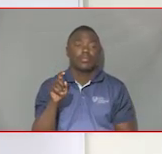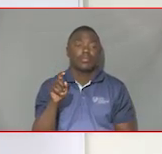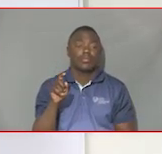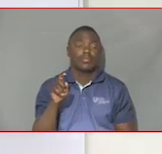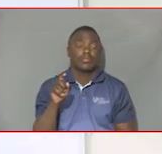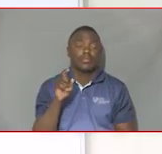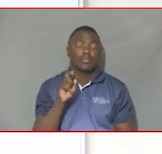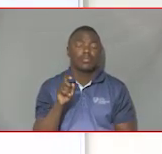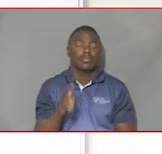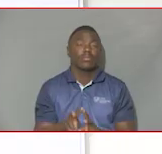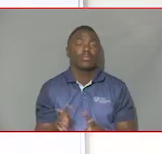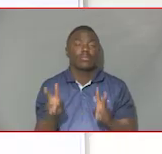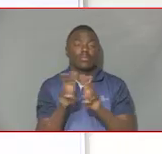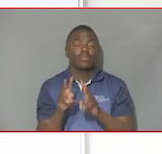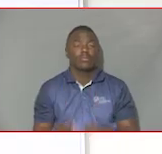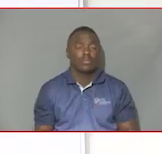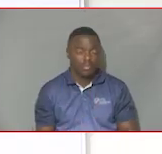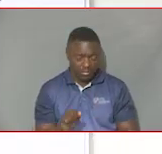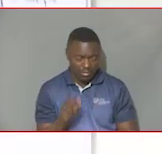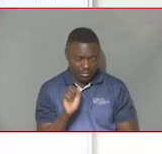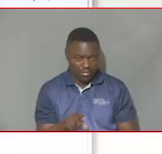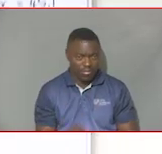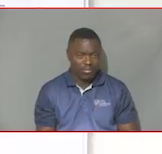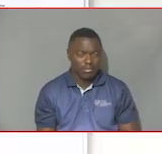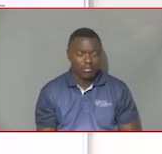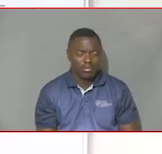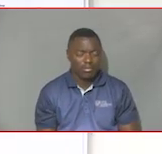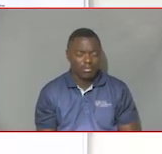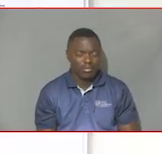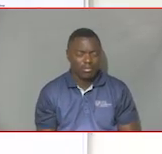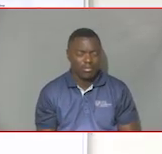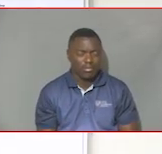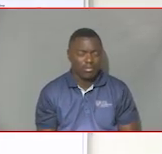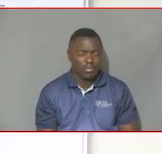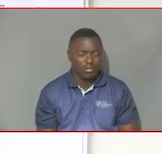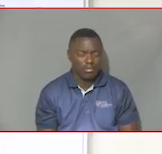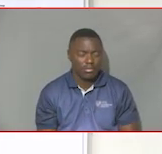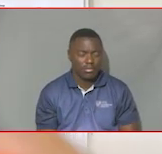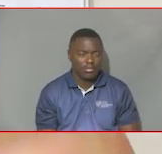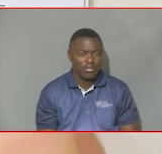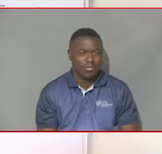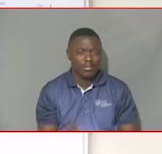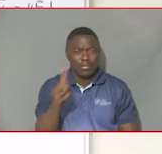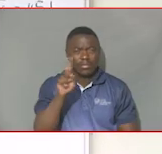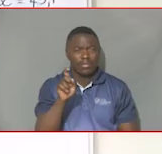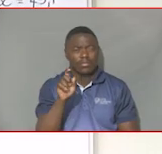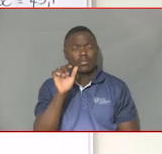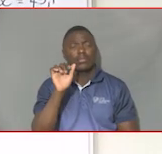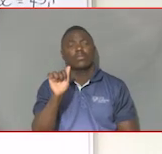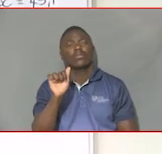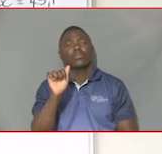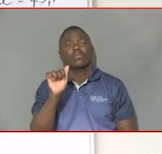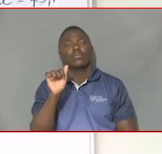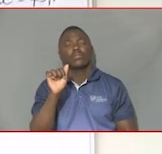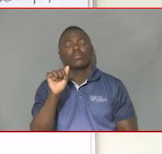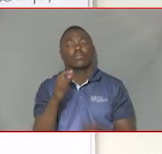your second row is y. Is that clear? Your first row is x, your second row is y. Now you're